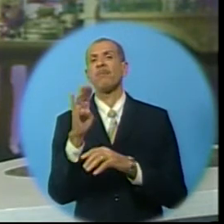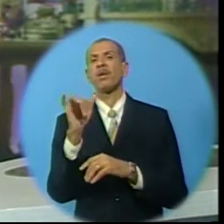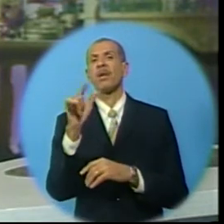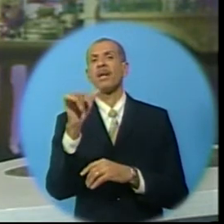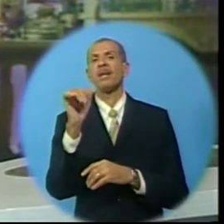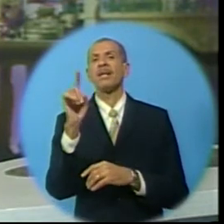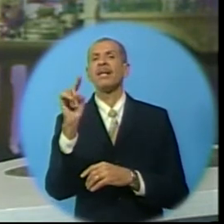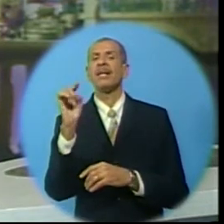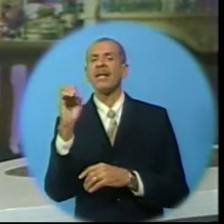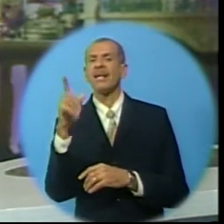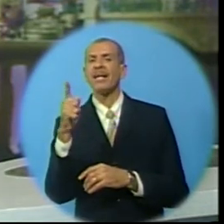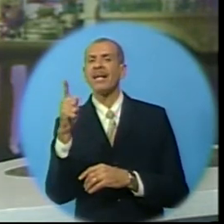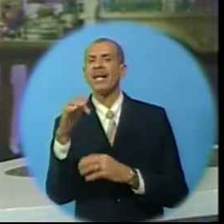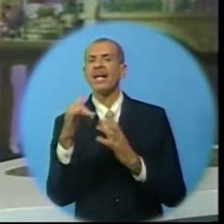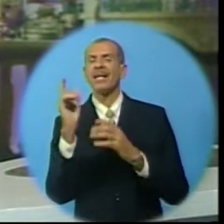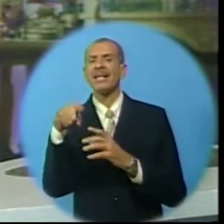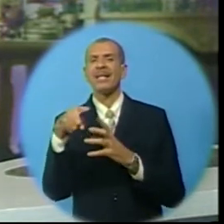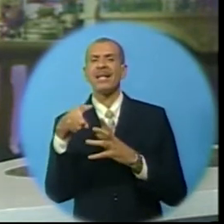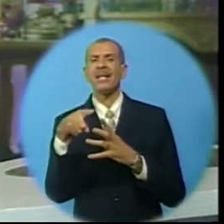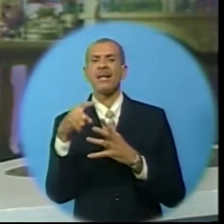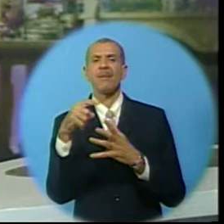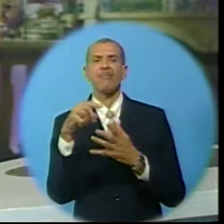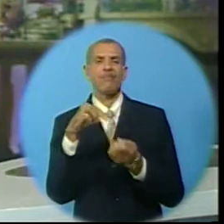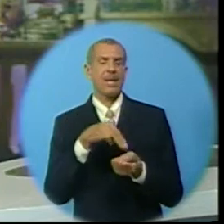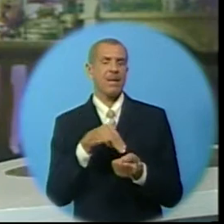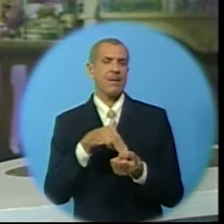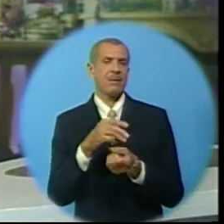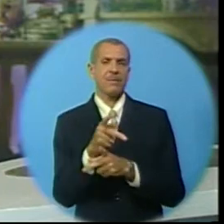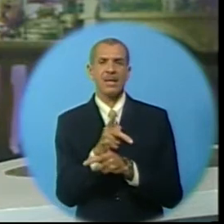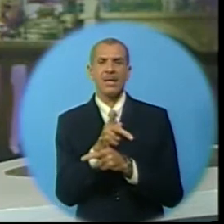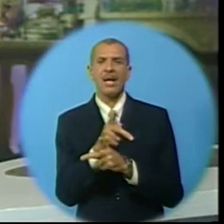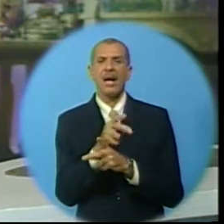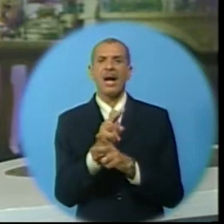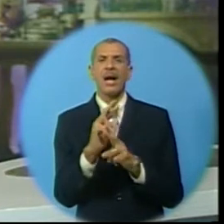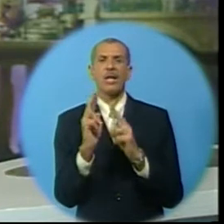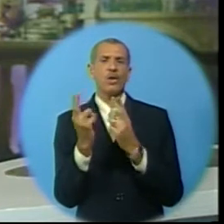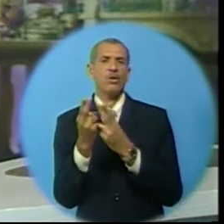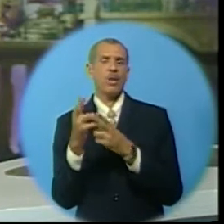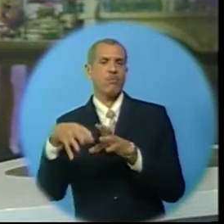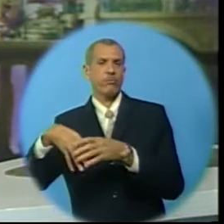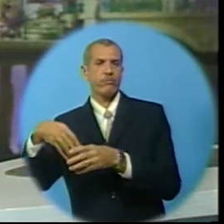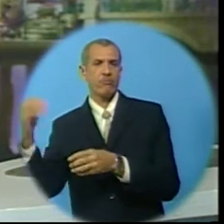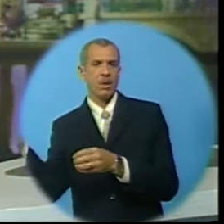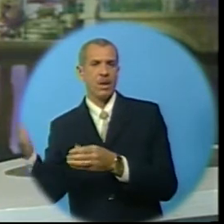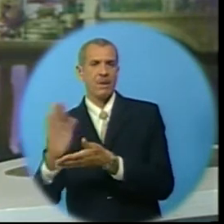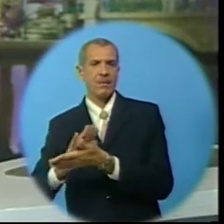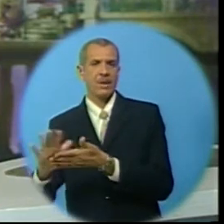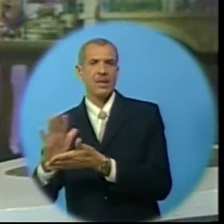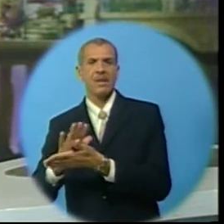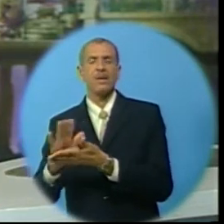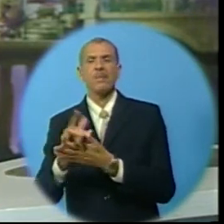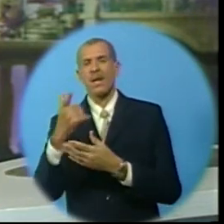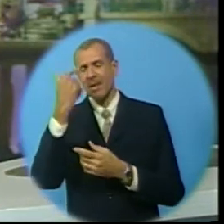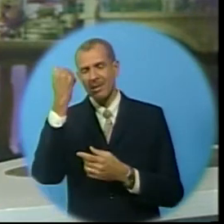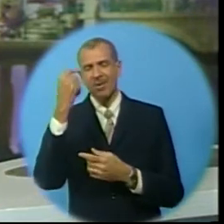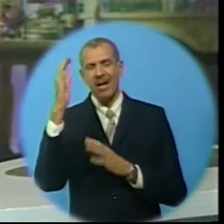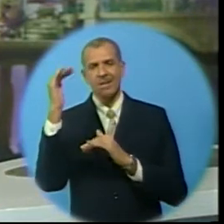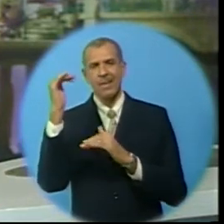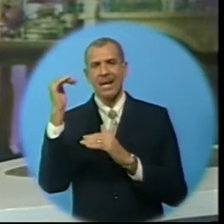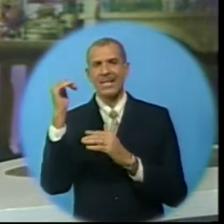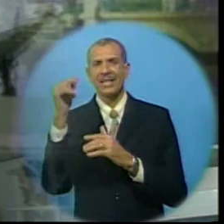Industrial Estate had to seek emergency medical attention and the unit evacuated following a suspected gas leak